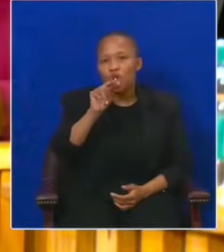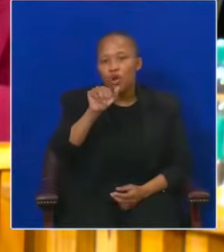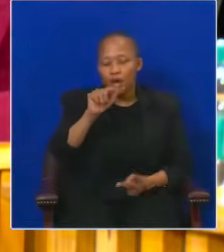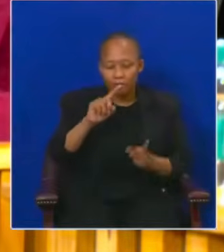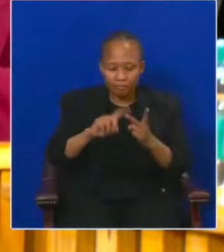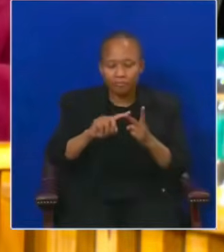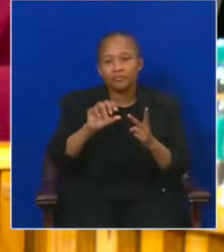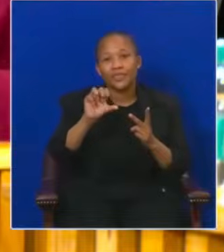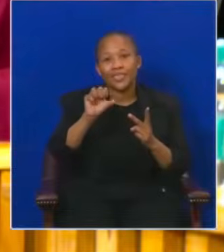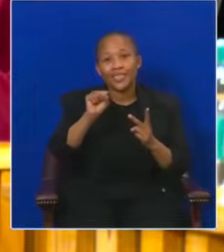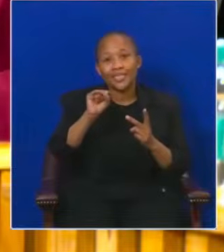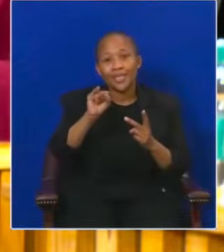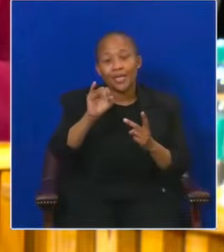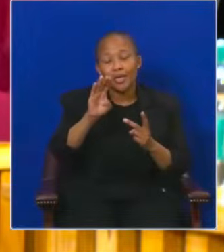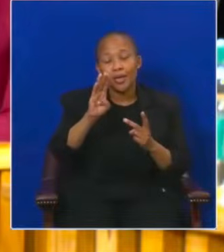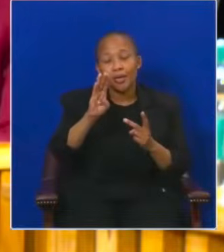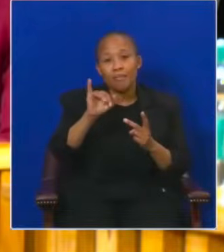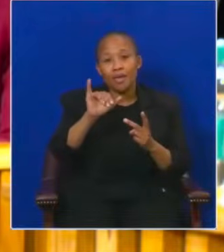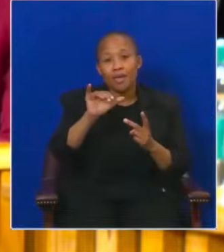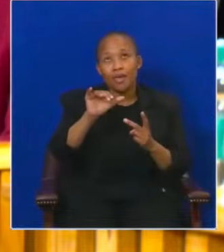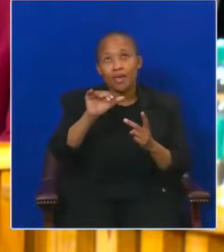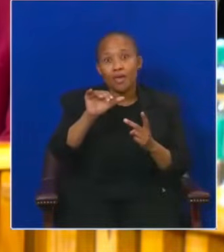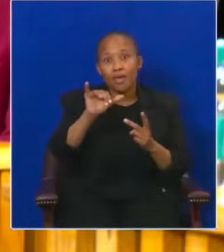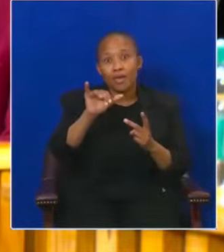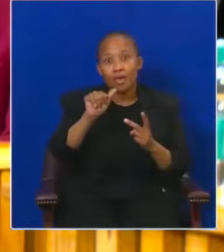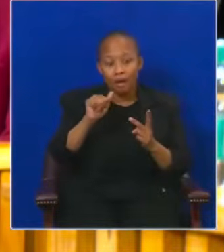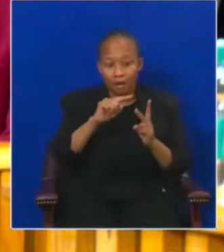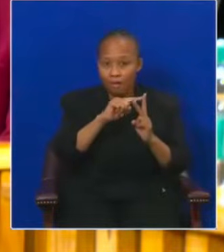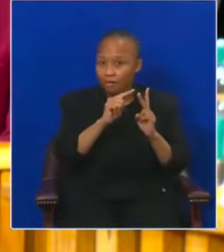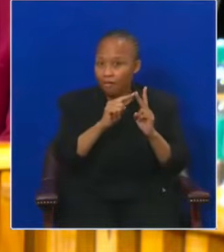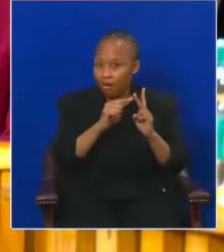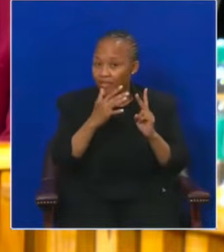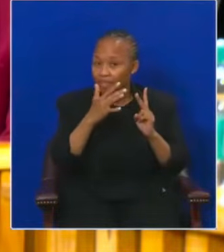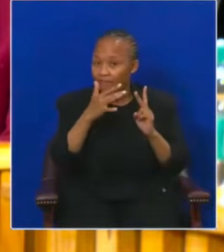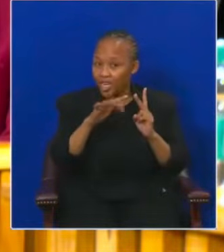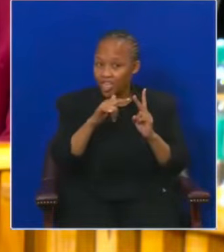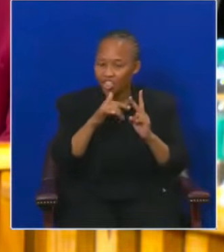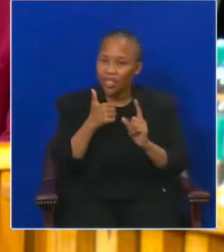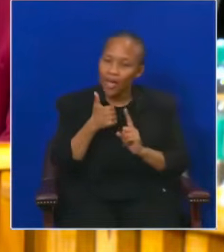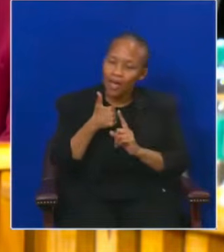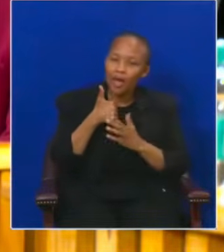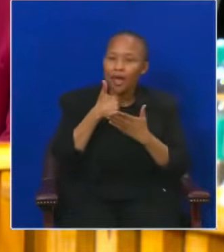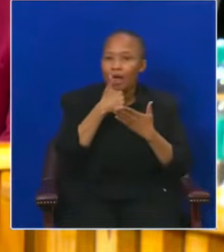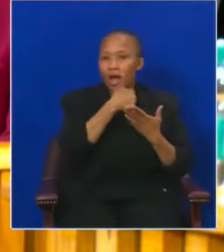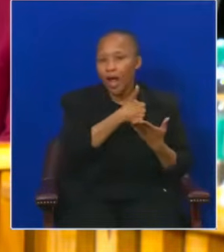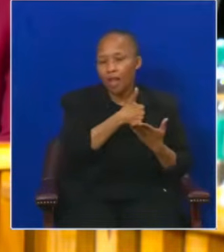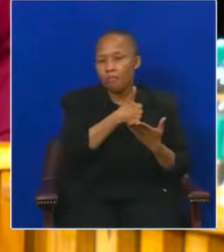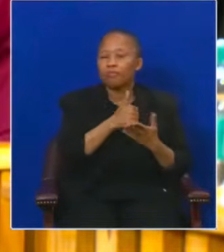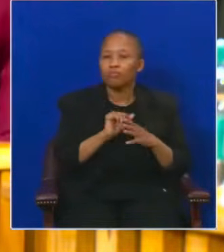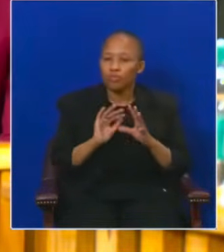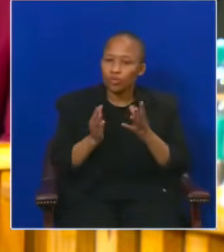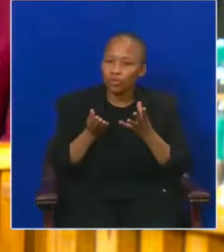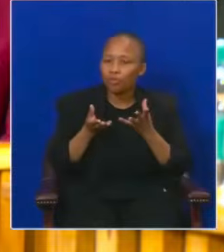assisted him in securing the SAPS tender, the one that he said is